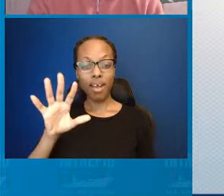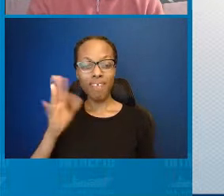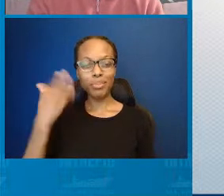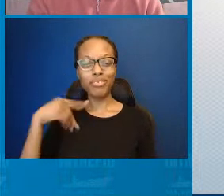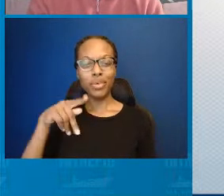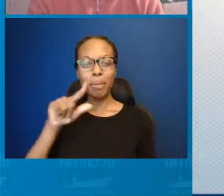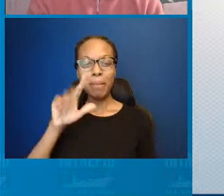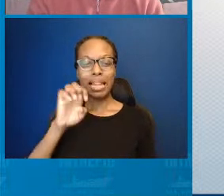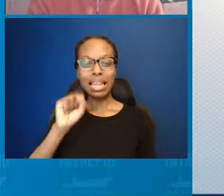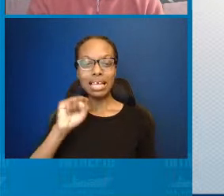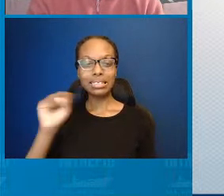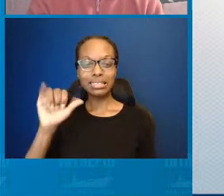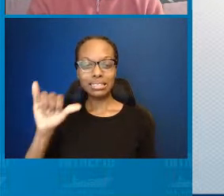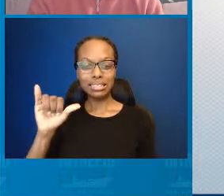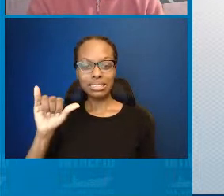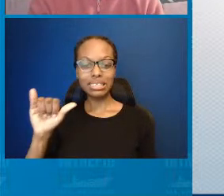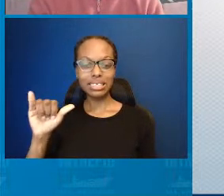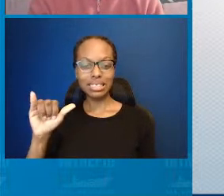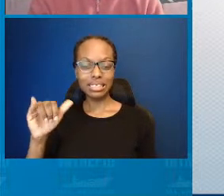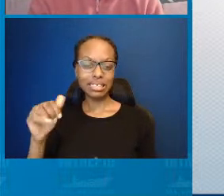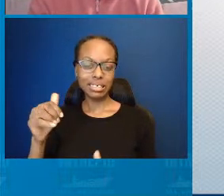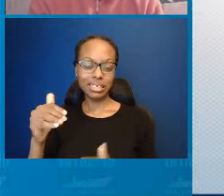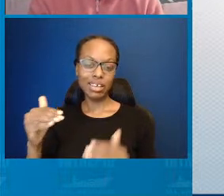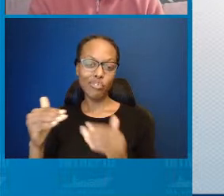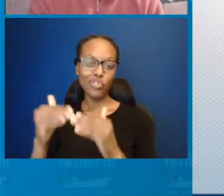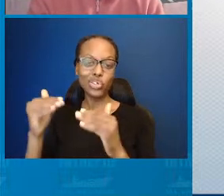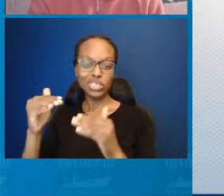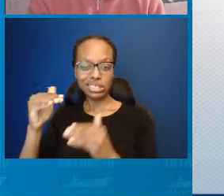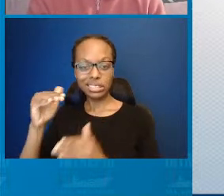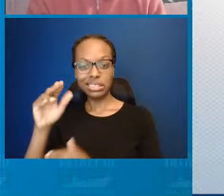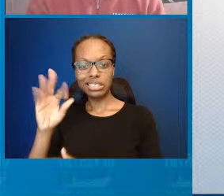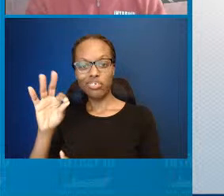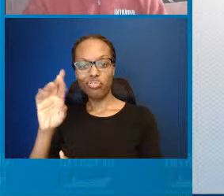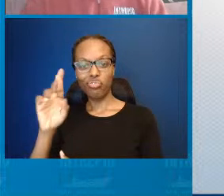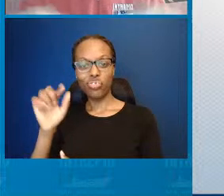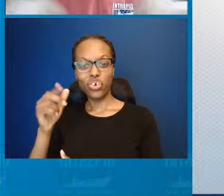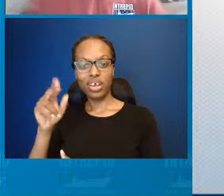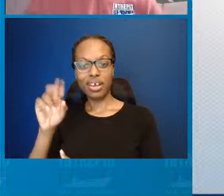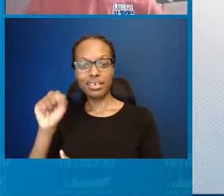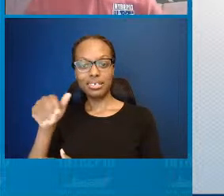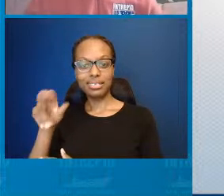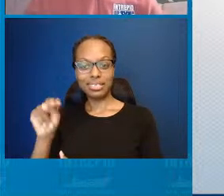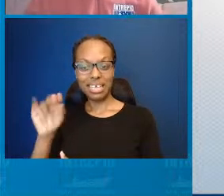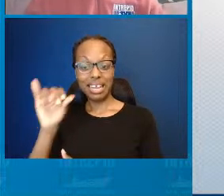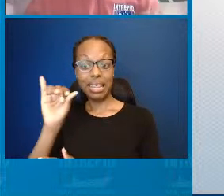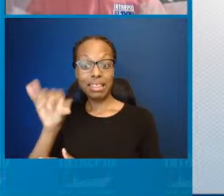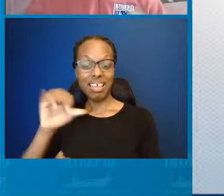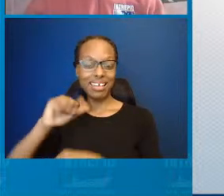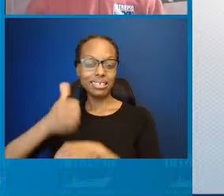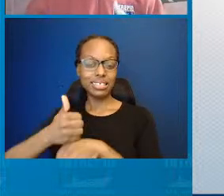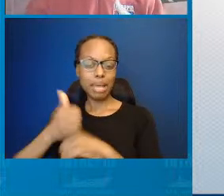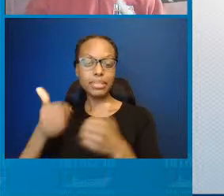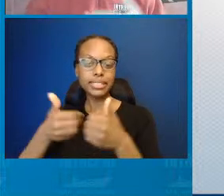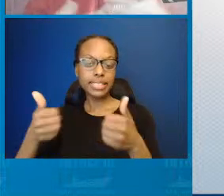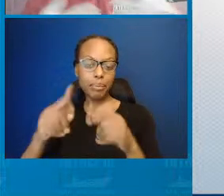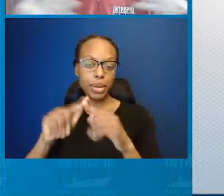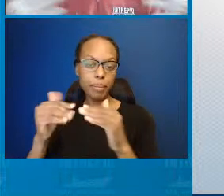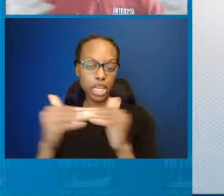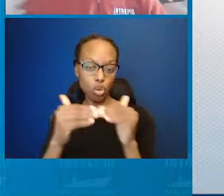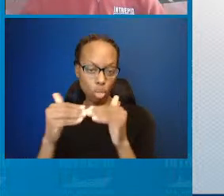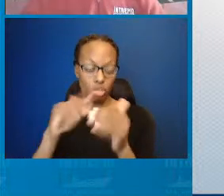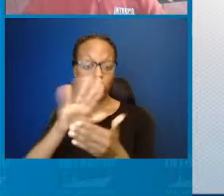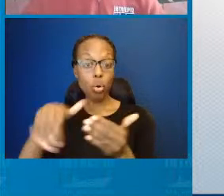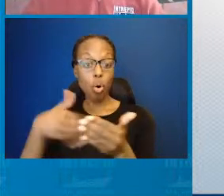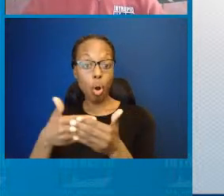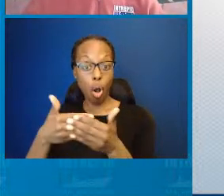which established separate but equal, all the branches were integrated. And so then they